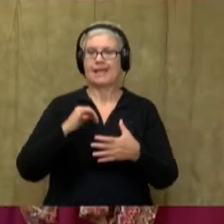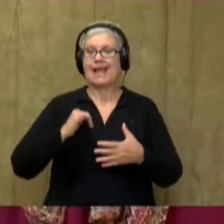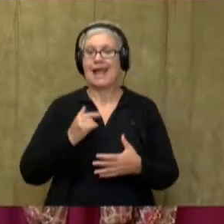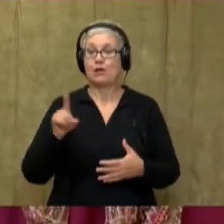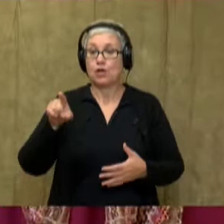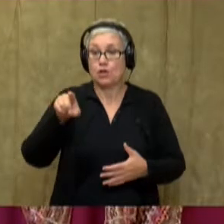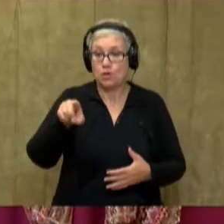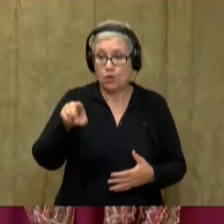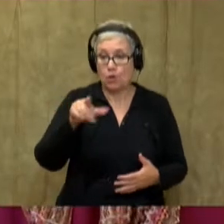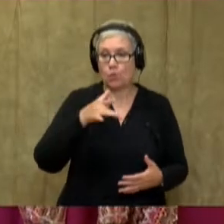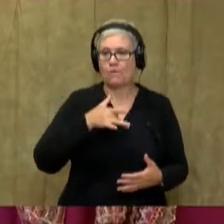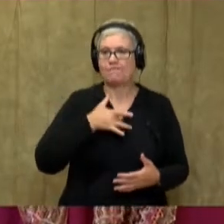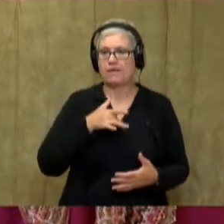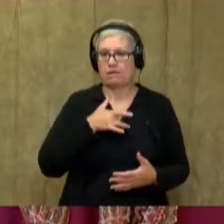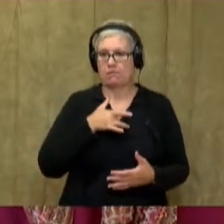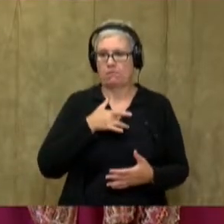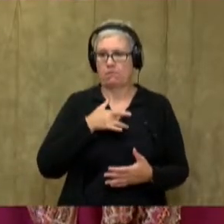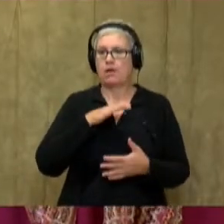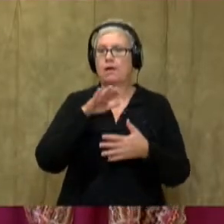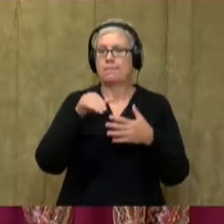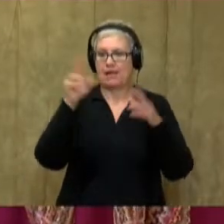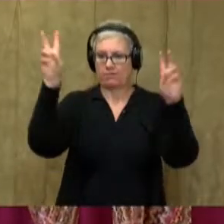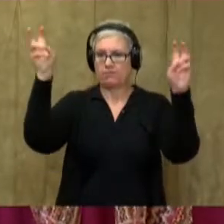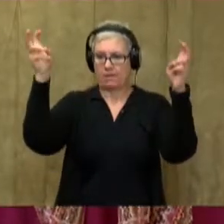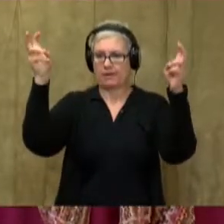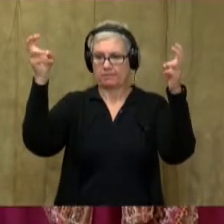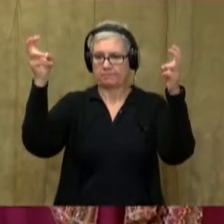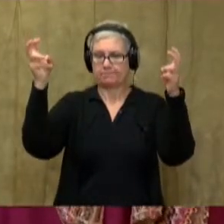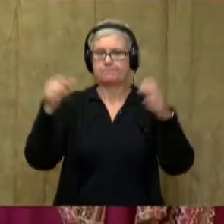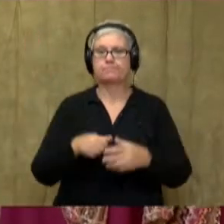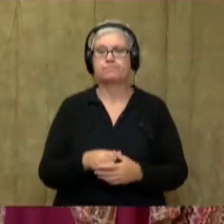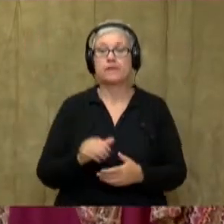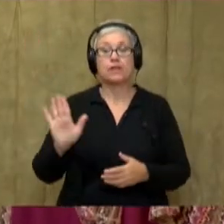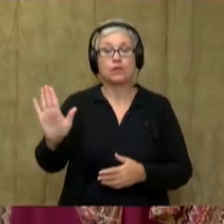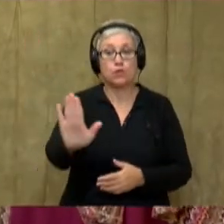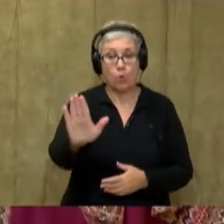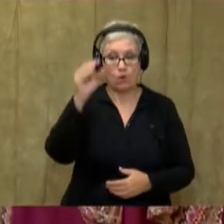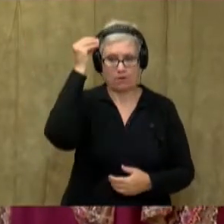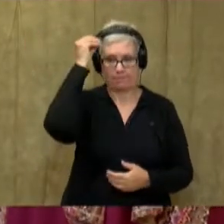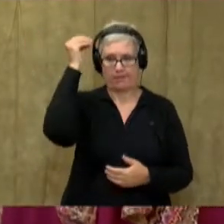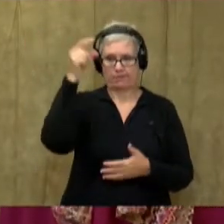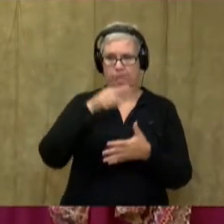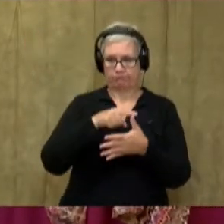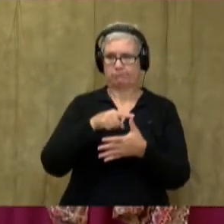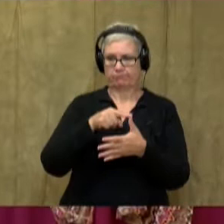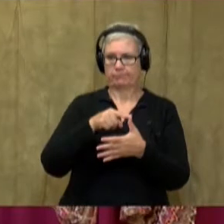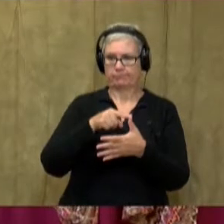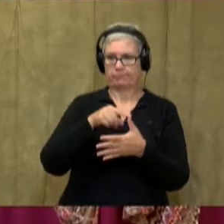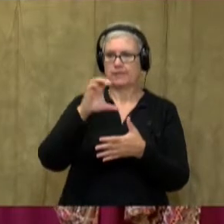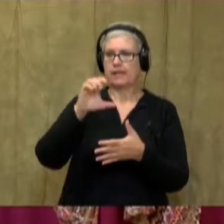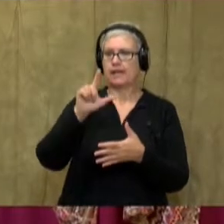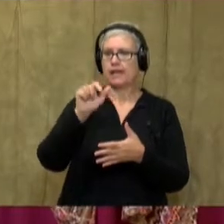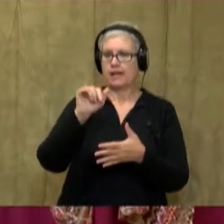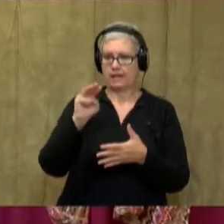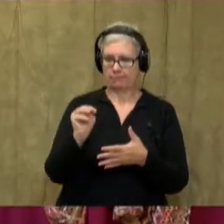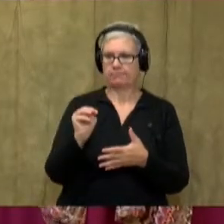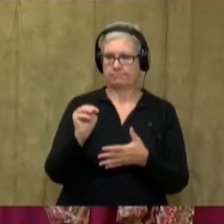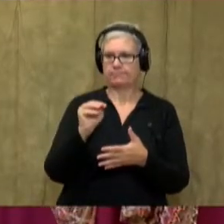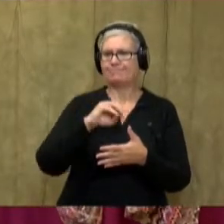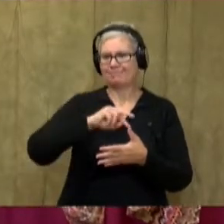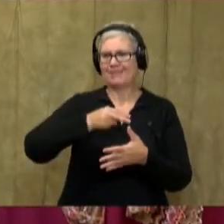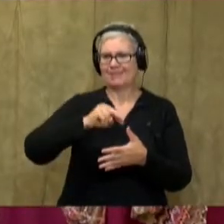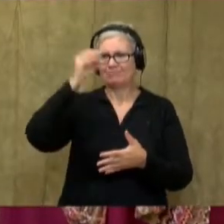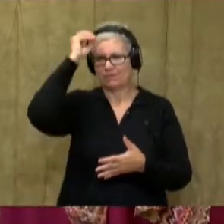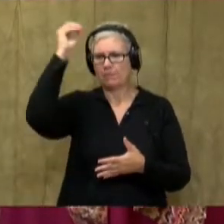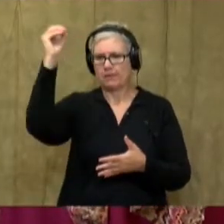as the writer, feel about a topic? It's your opinion. And not all argumentative topics, not